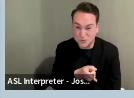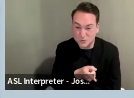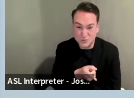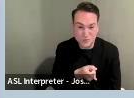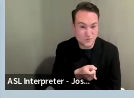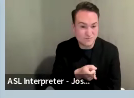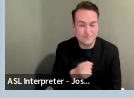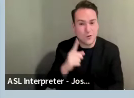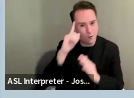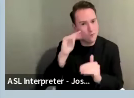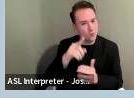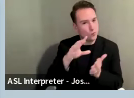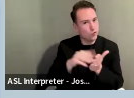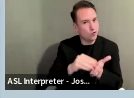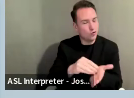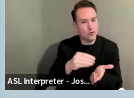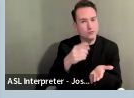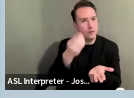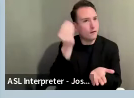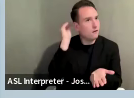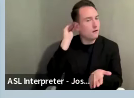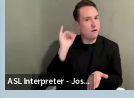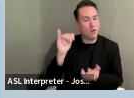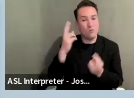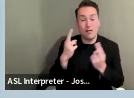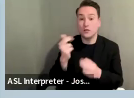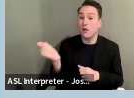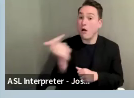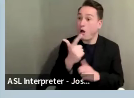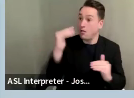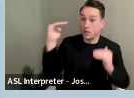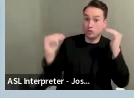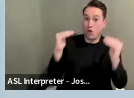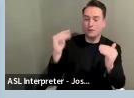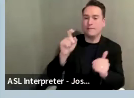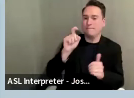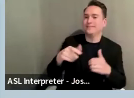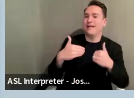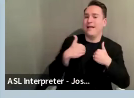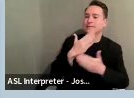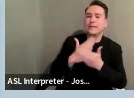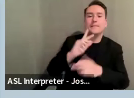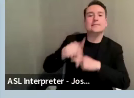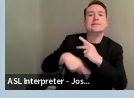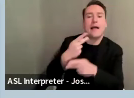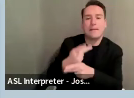this evening. Hopefully you'll walk away realizing that everyone who is an adult needs some form of estate